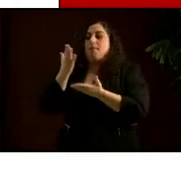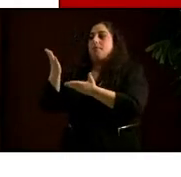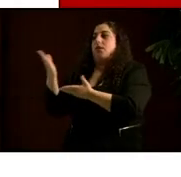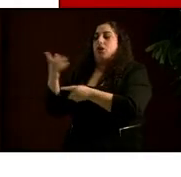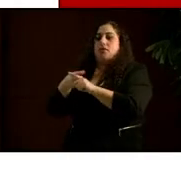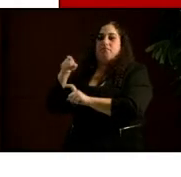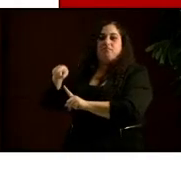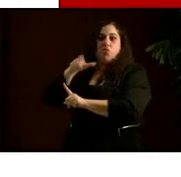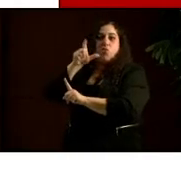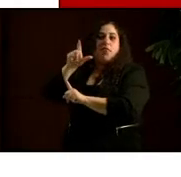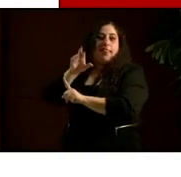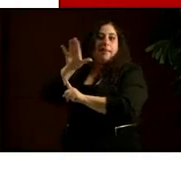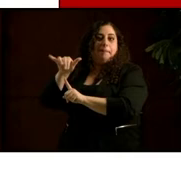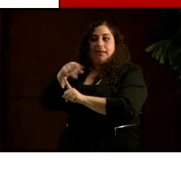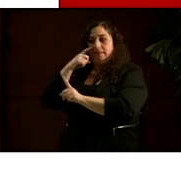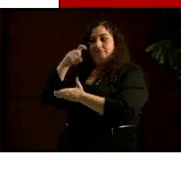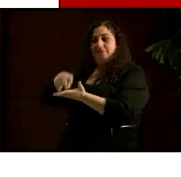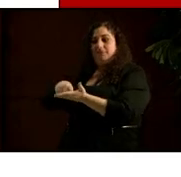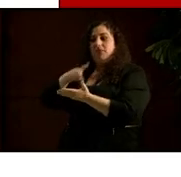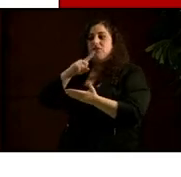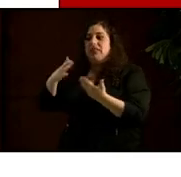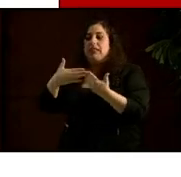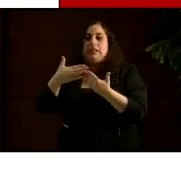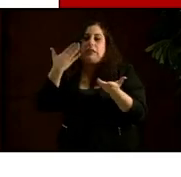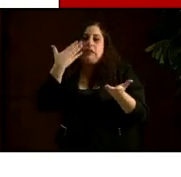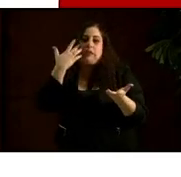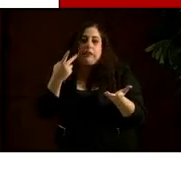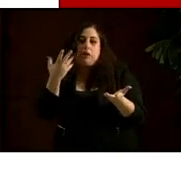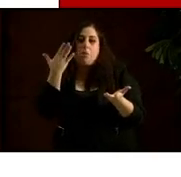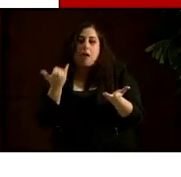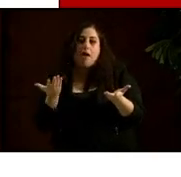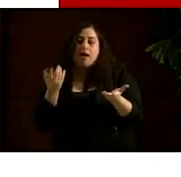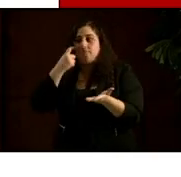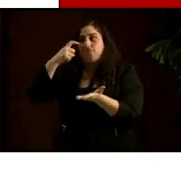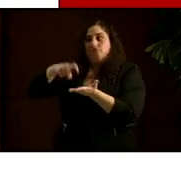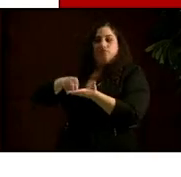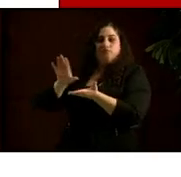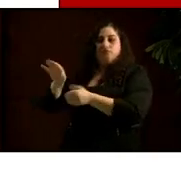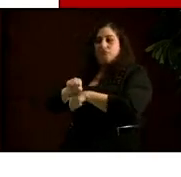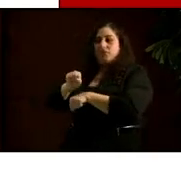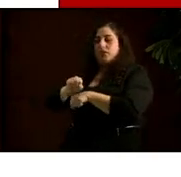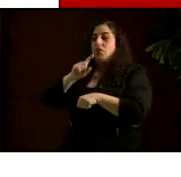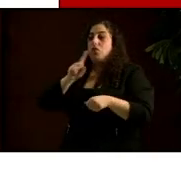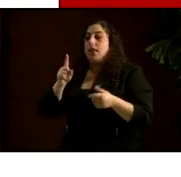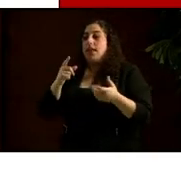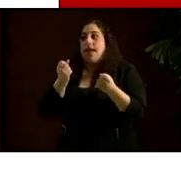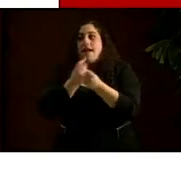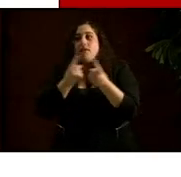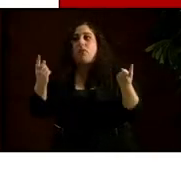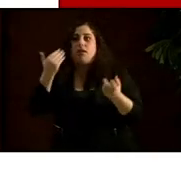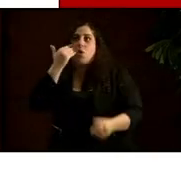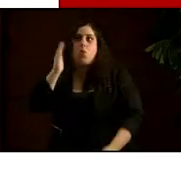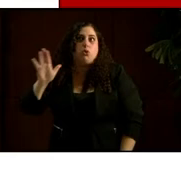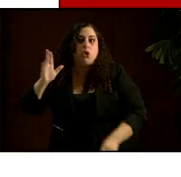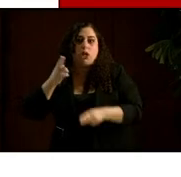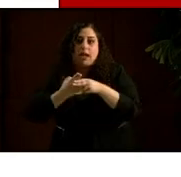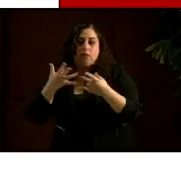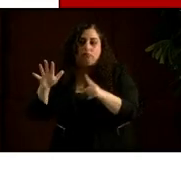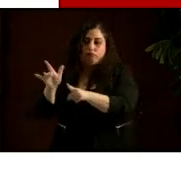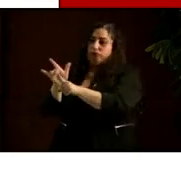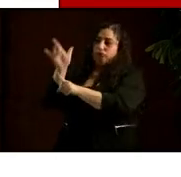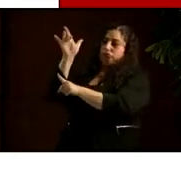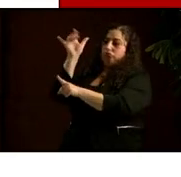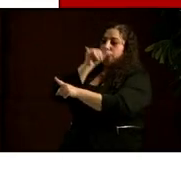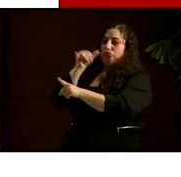it is easy to see why. Libby Skiles became a name known to everyone across campus as the Director of Student Health